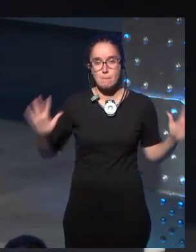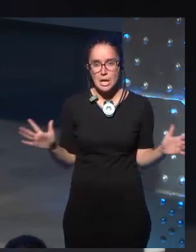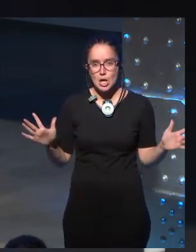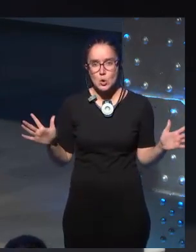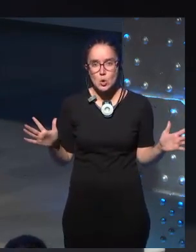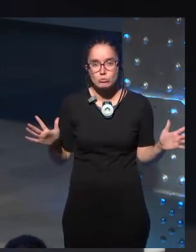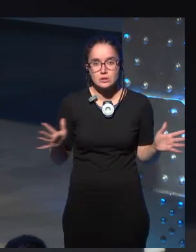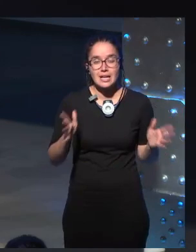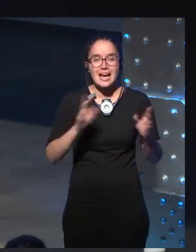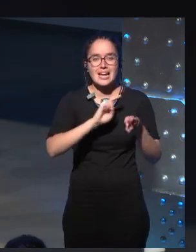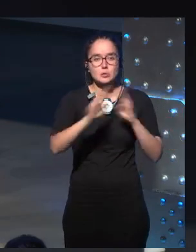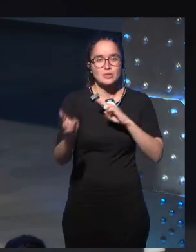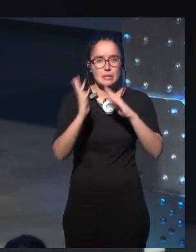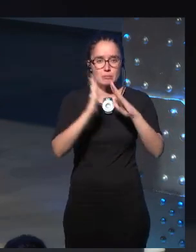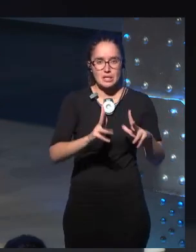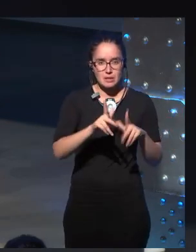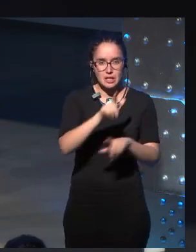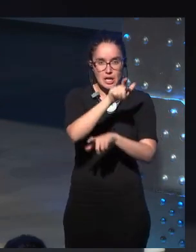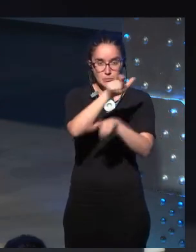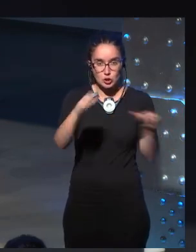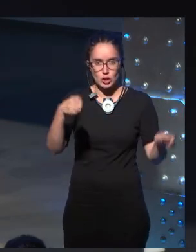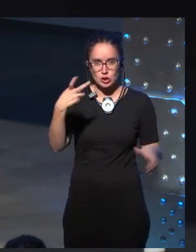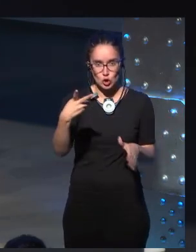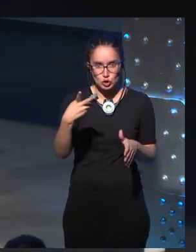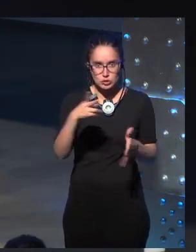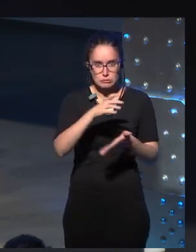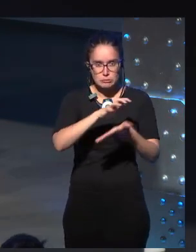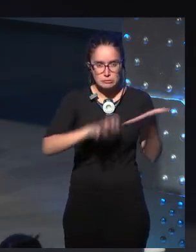And the two people who wrote the article are